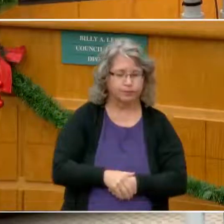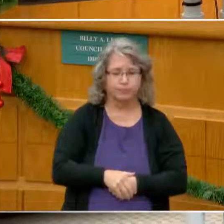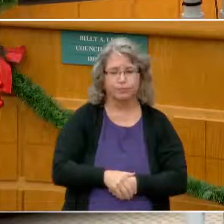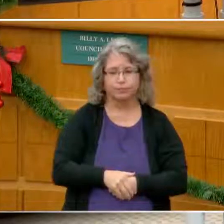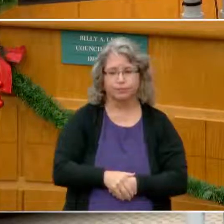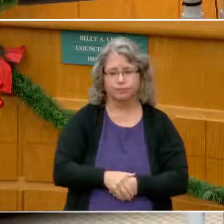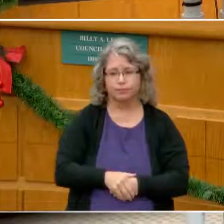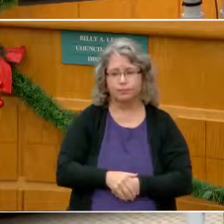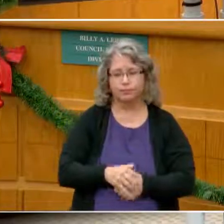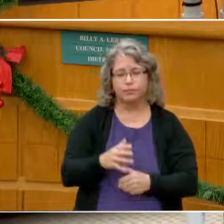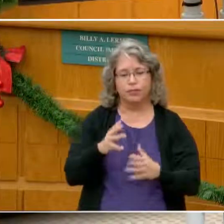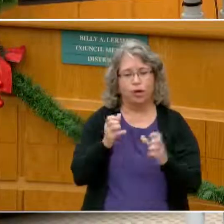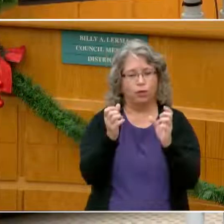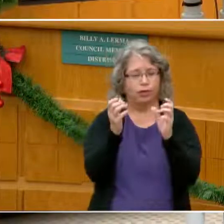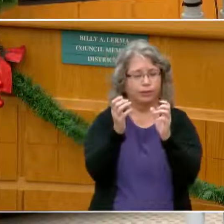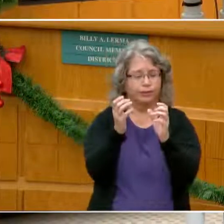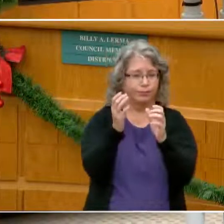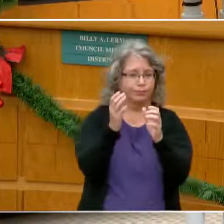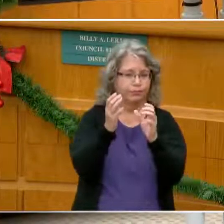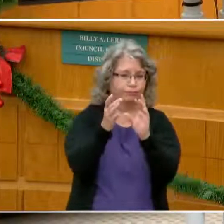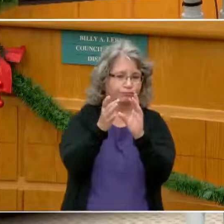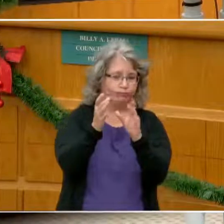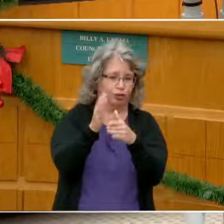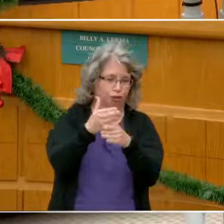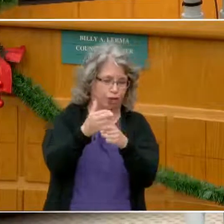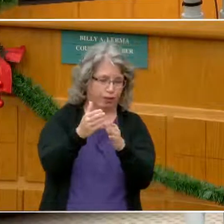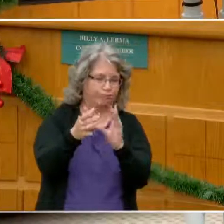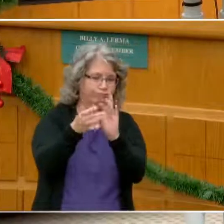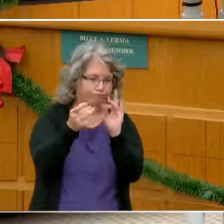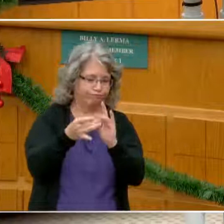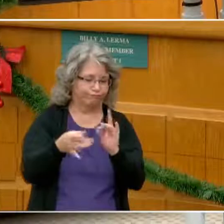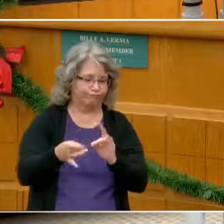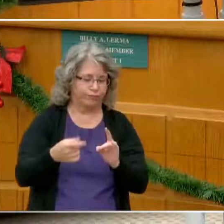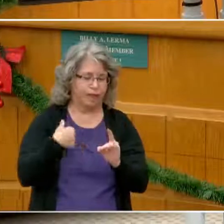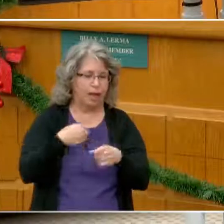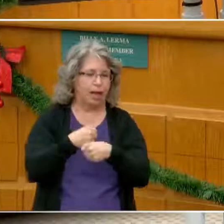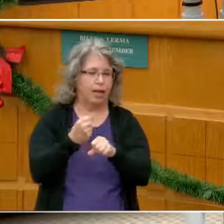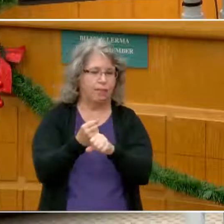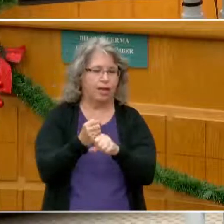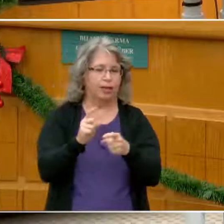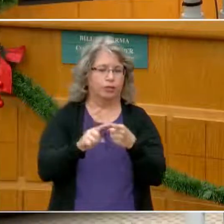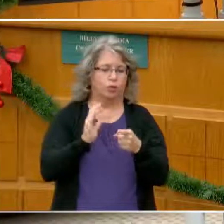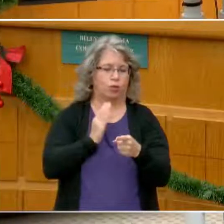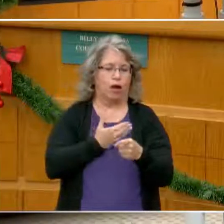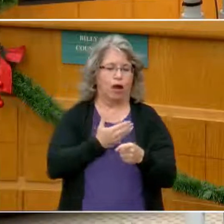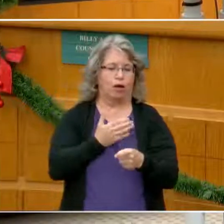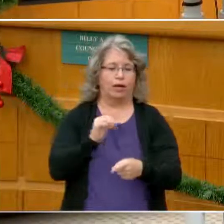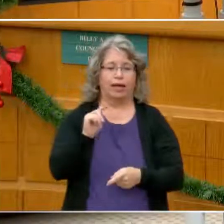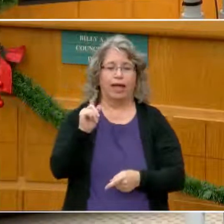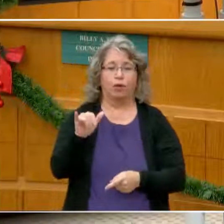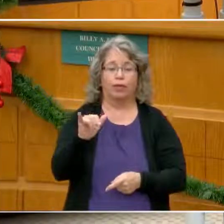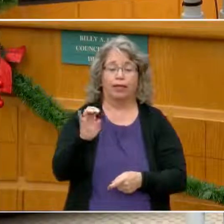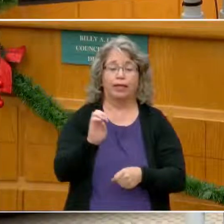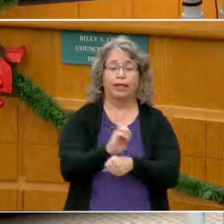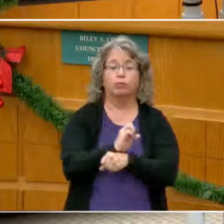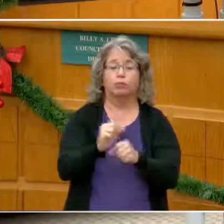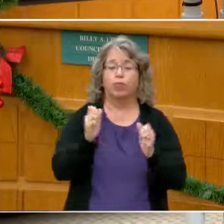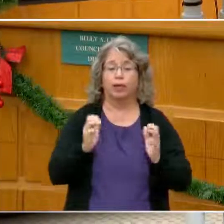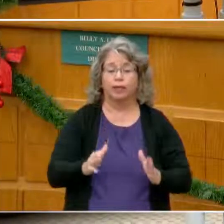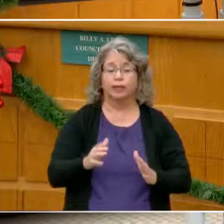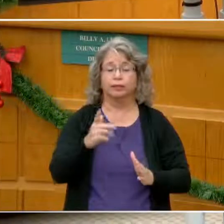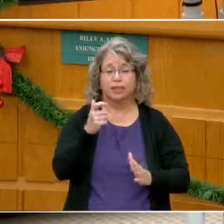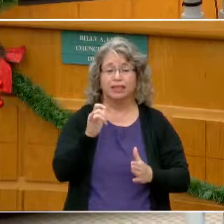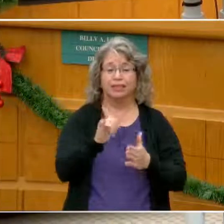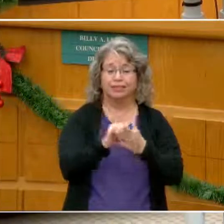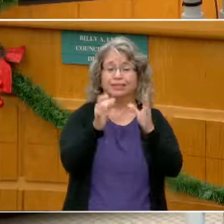here of some comments that I made online to our Nueces County employees, because I think that they're the type of